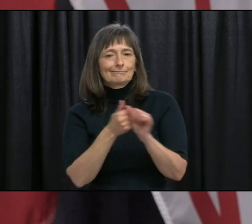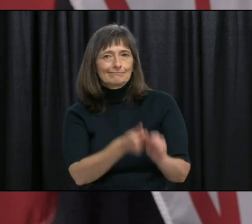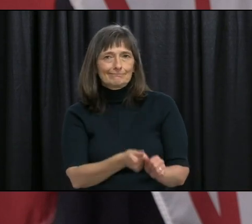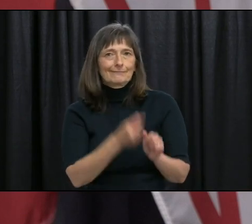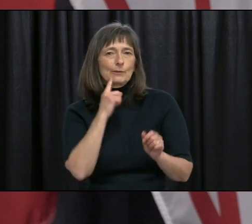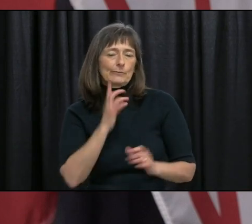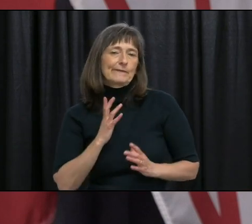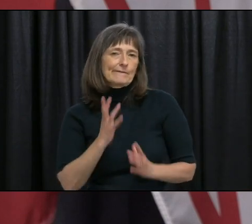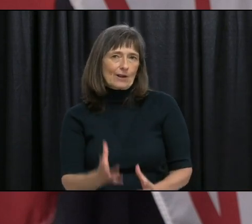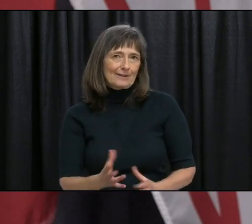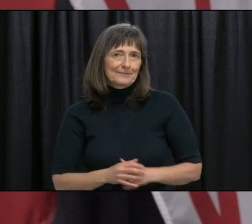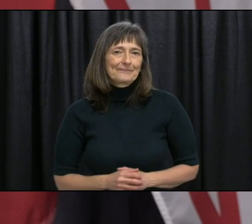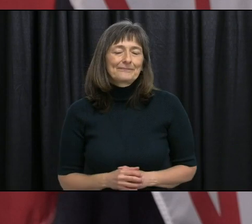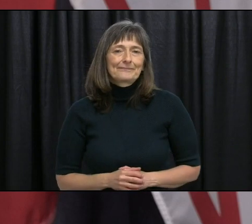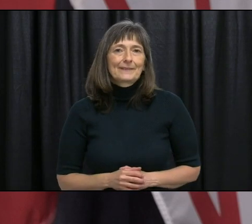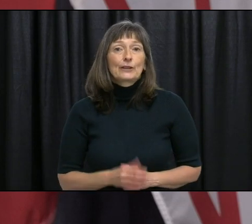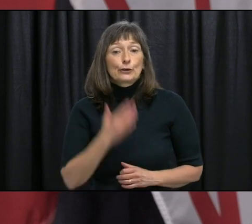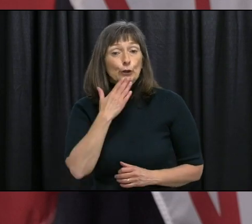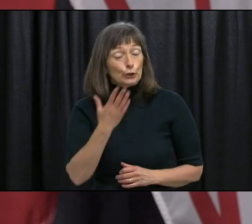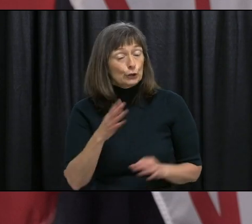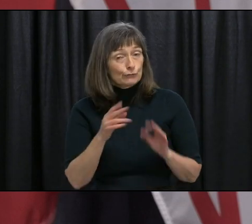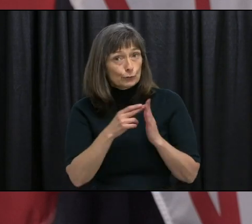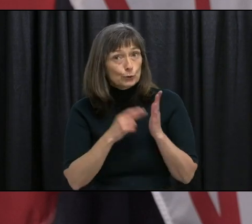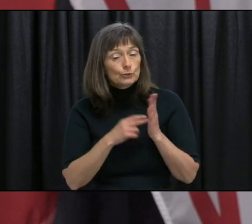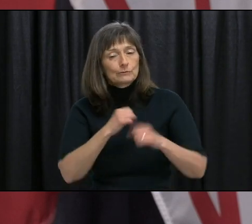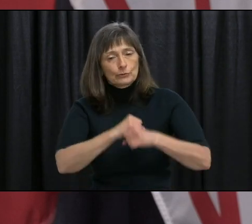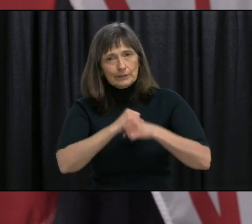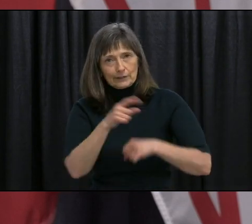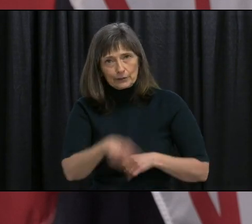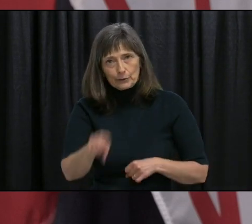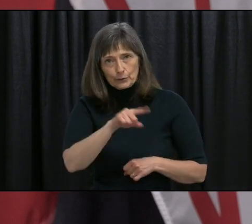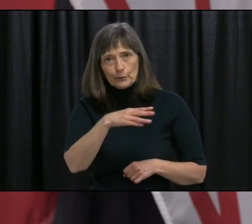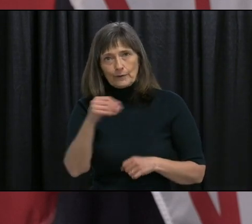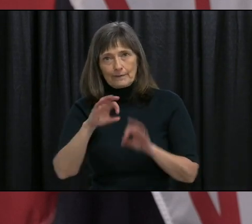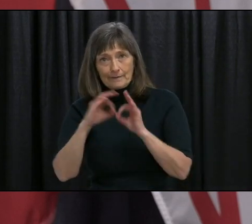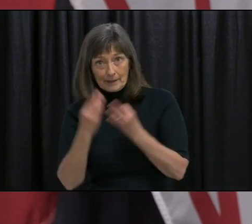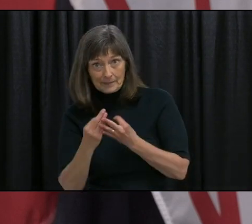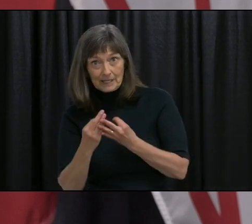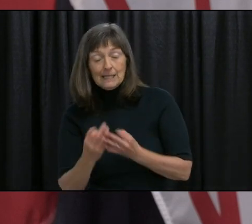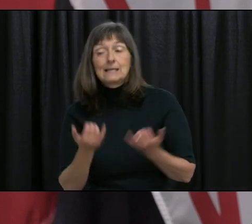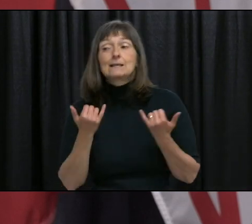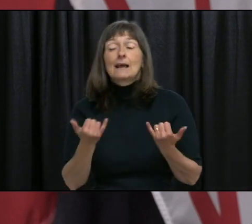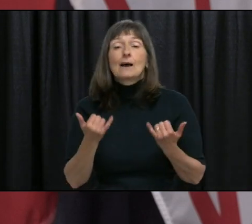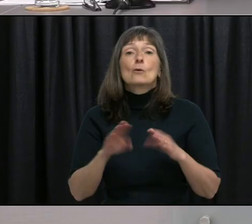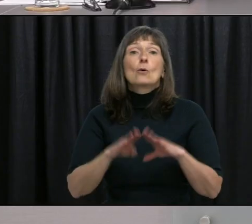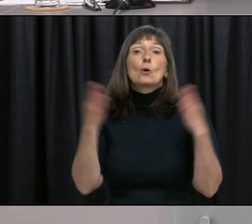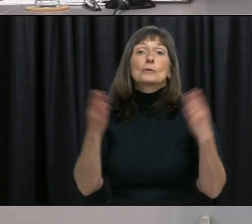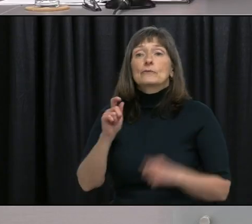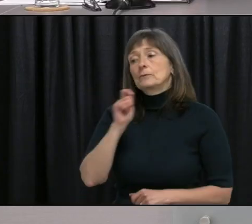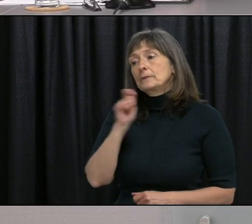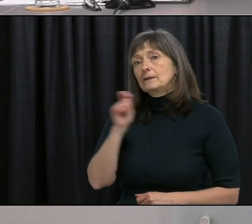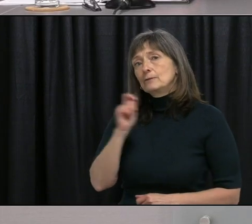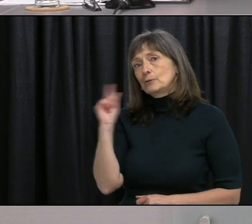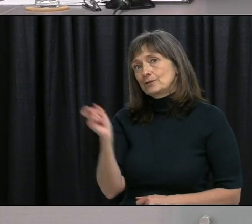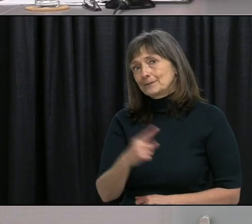put in place. They're there for a reason. They're there to protect you and your family. We will now open it up to the media for questions for